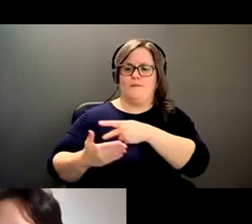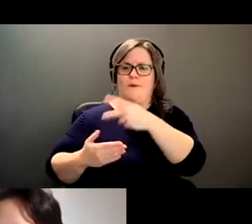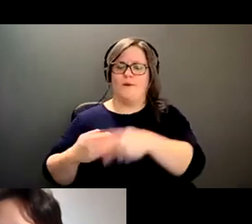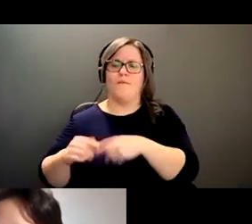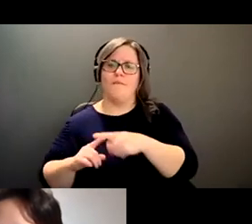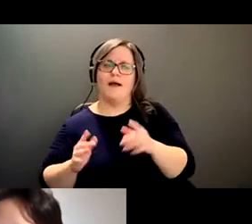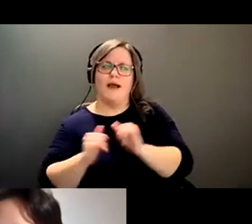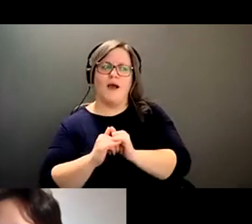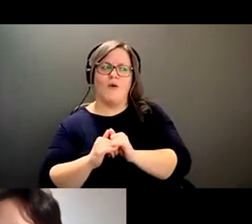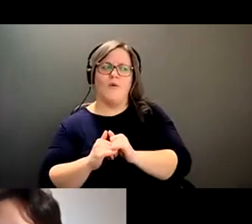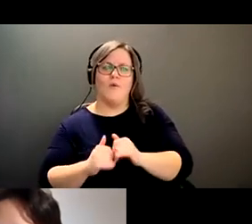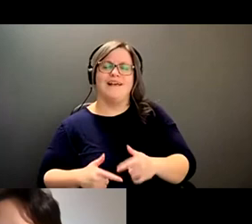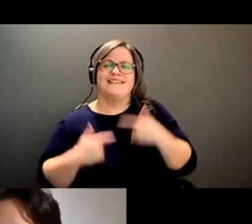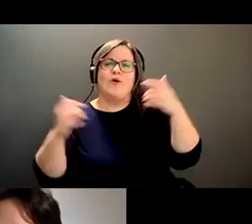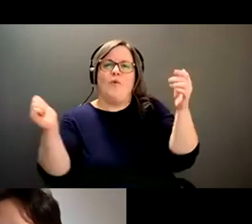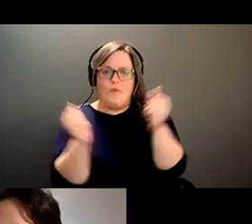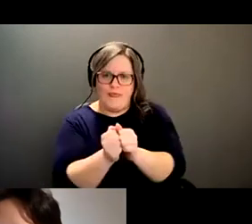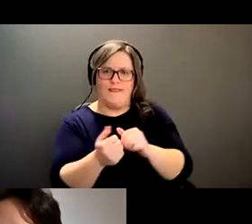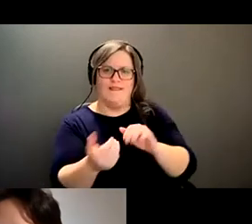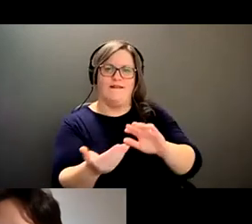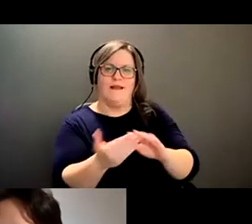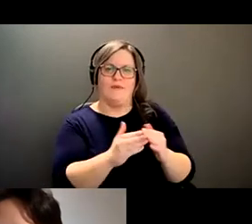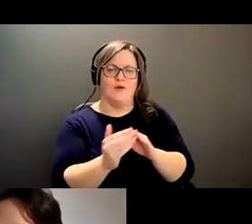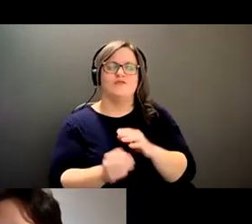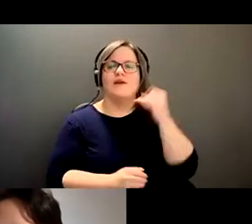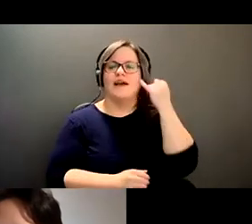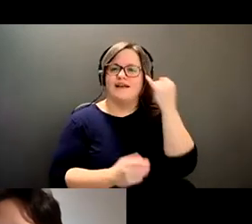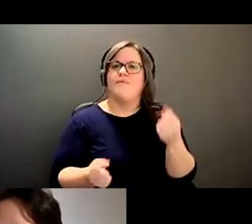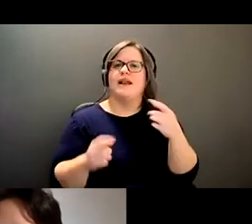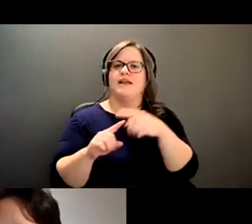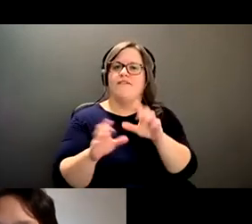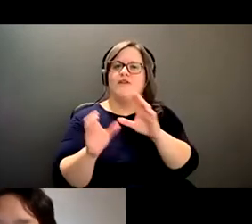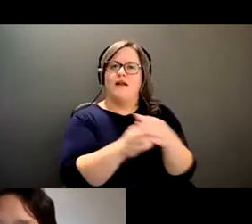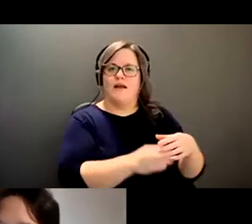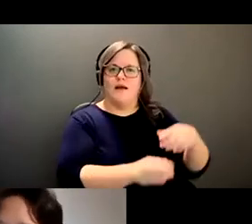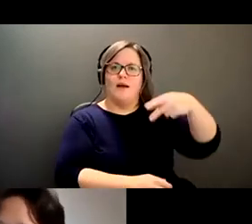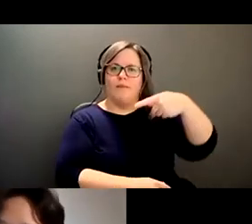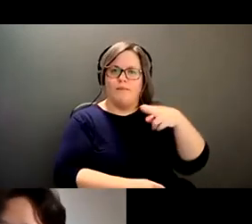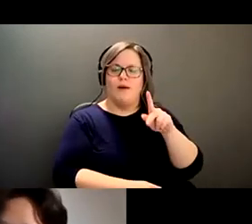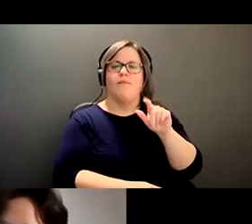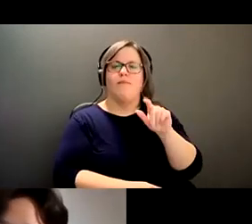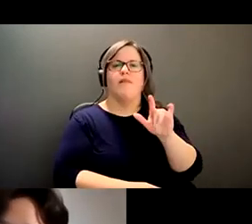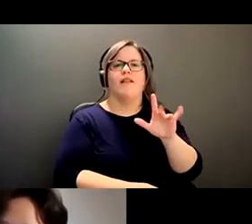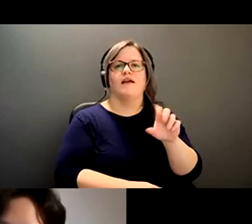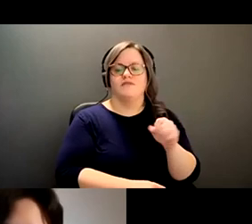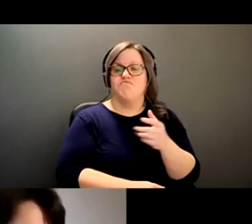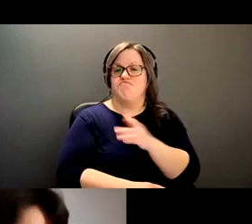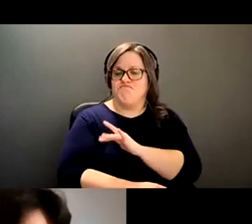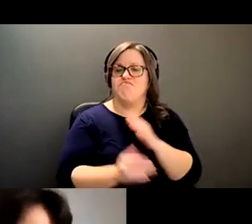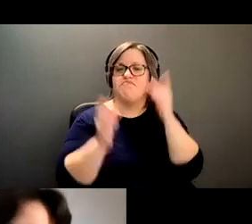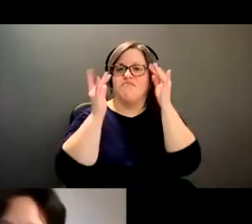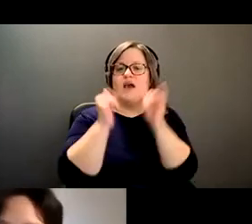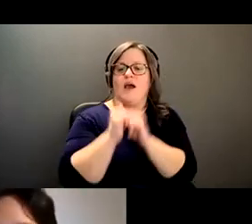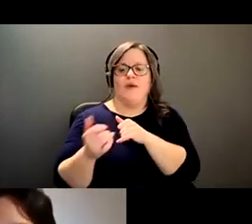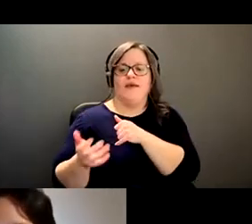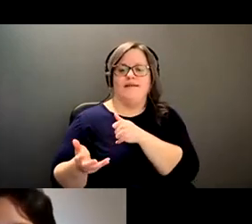alongside the neighborhood? So the idea of many publics, you know, we're thinking a lot about that in terms of how we're engaging, you know,